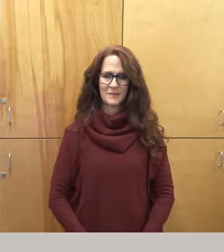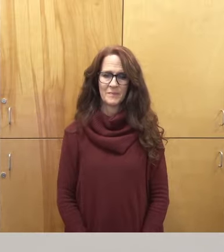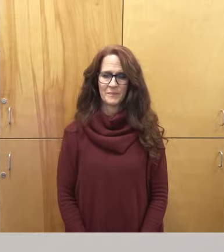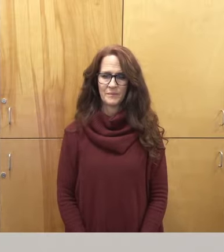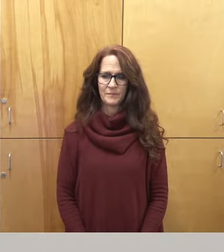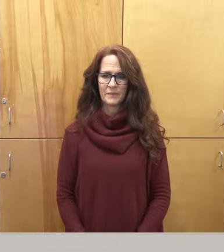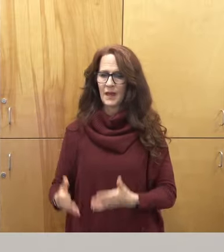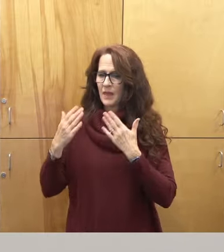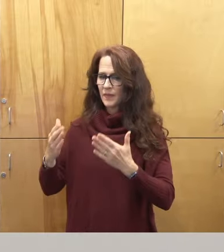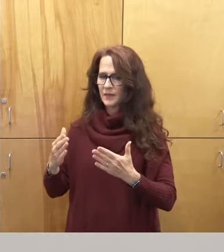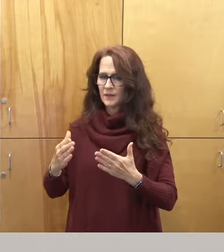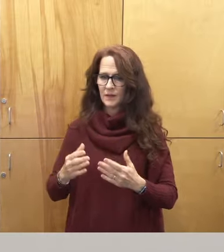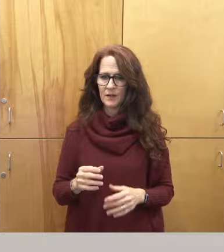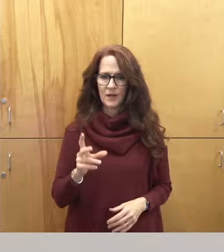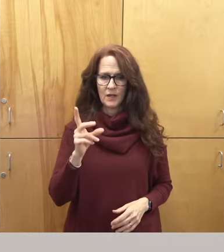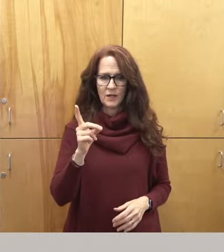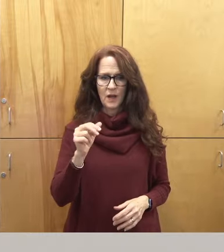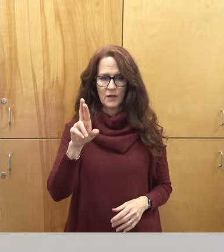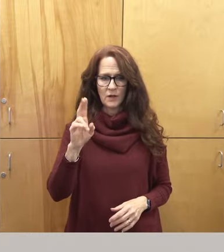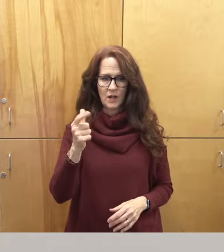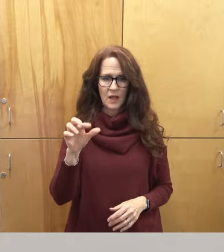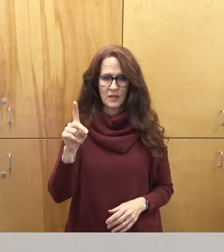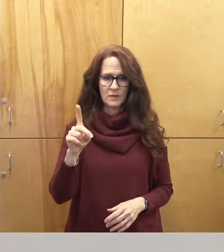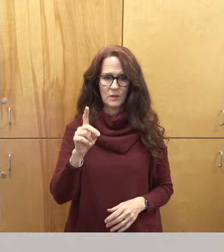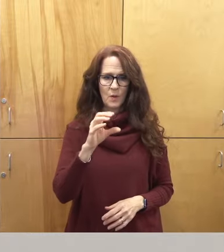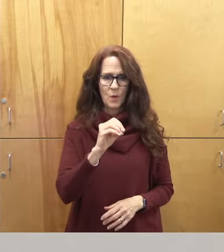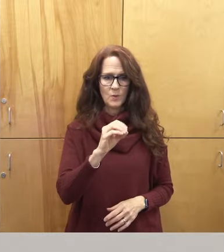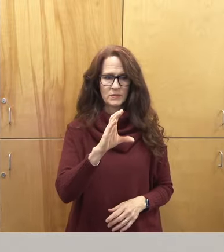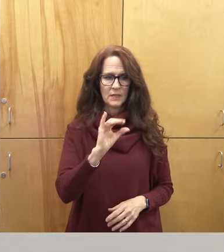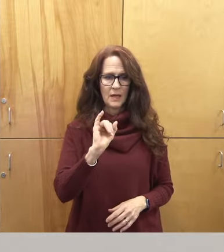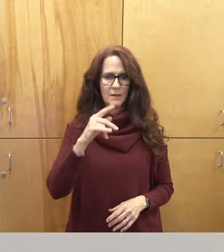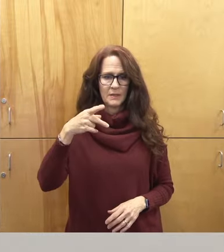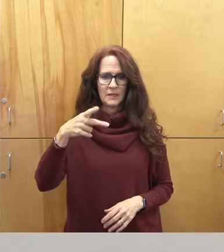Thank you. And Dr. Christopher Lund from OCIPD.